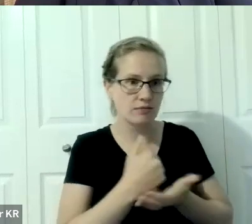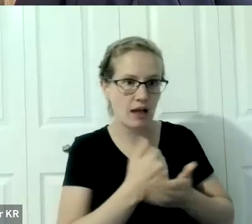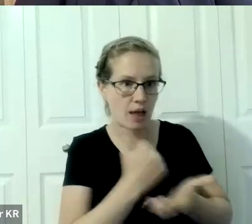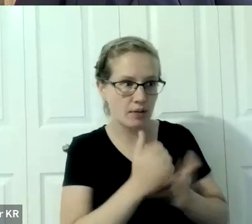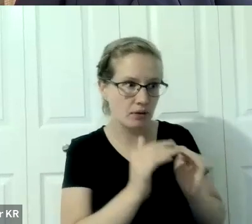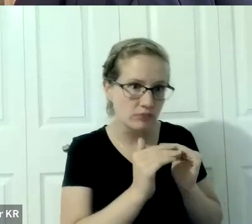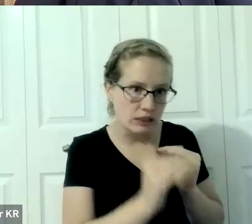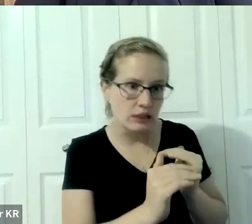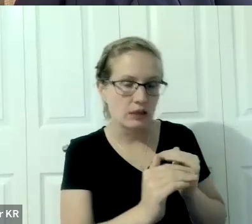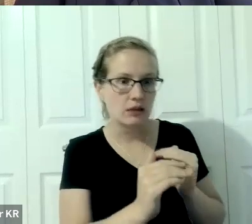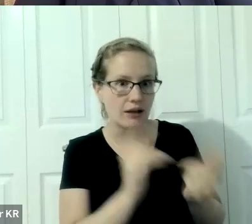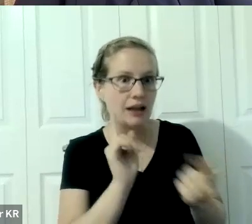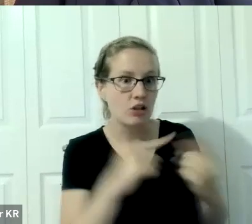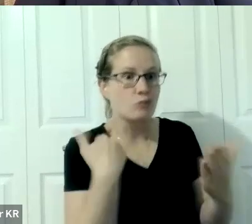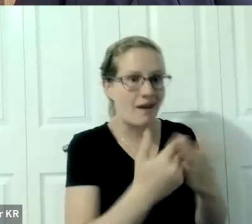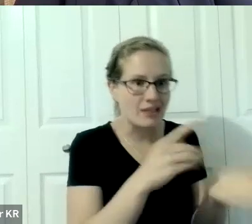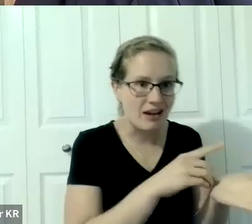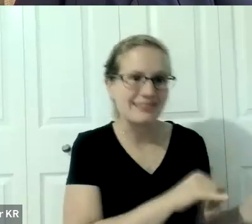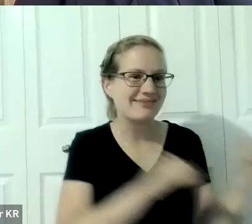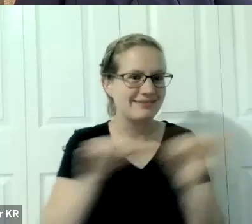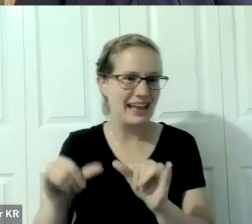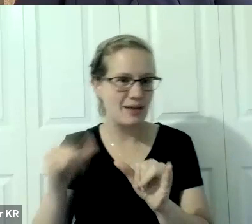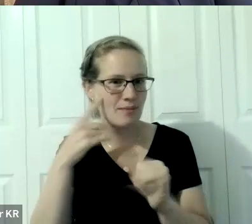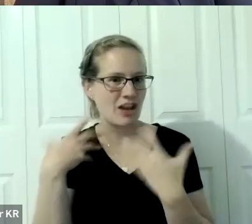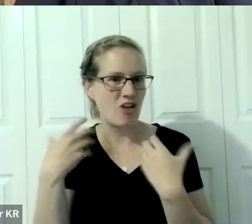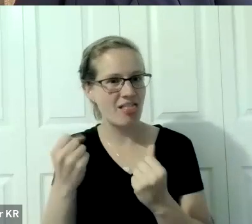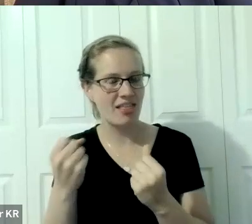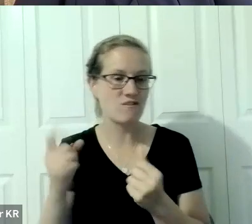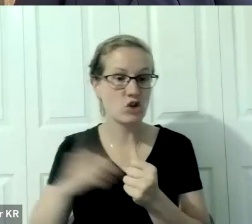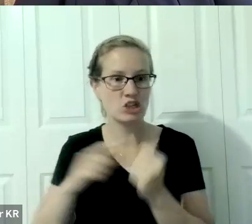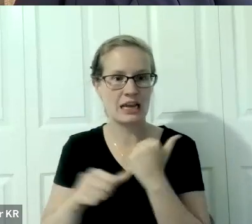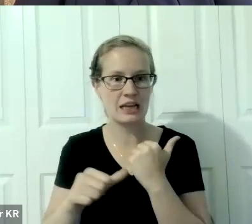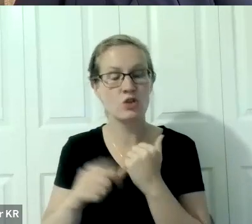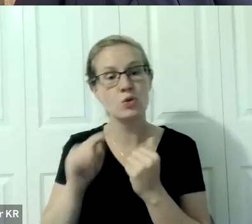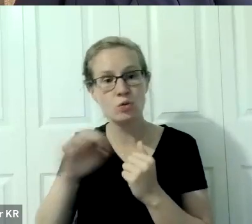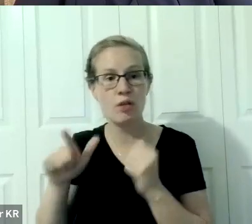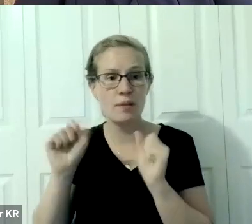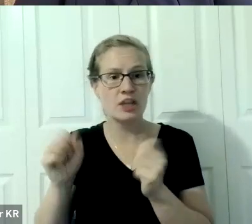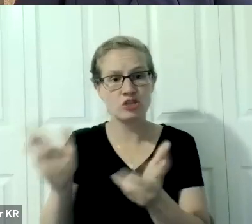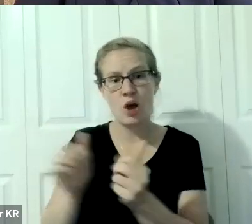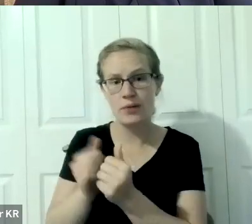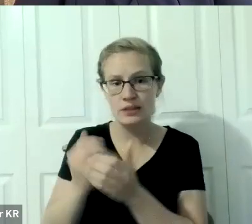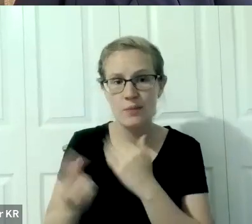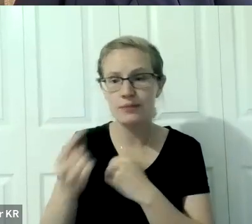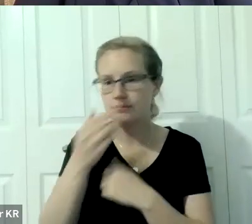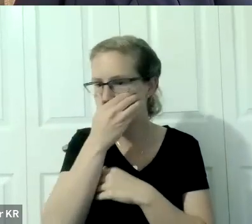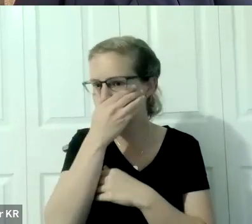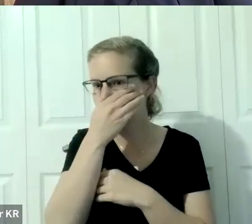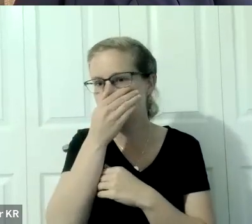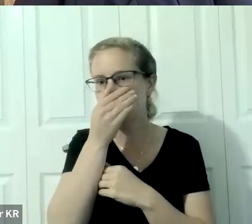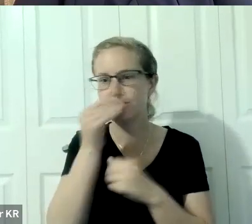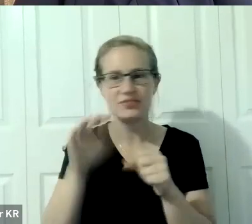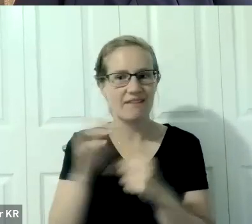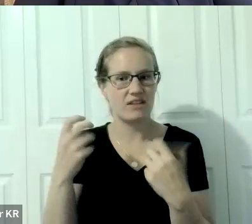get them to a physician. The same thing with mental health. You get the tools and abilities to be able to talk to someone about this and enough